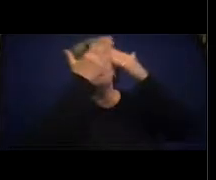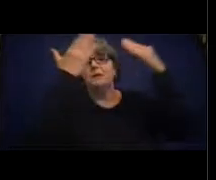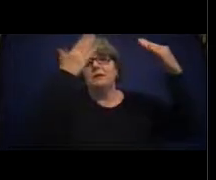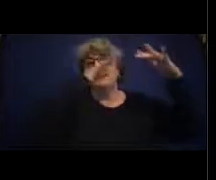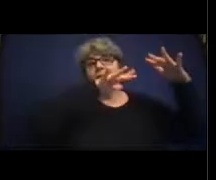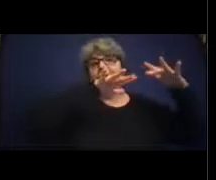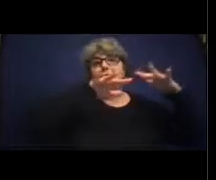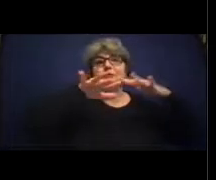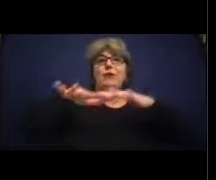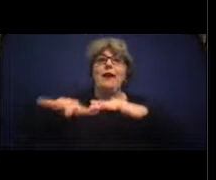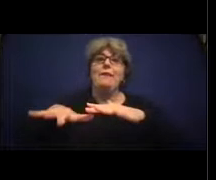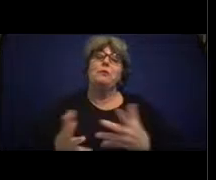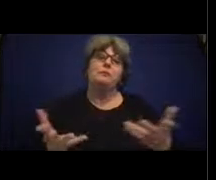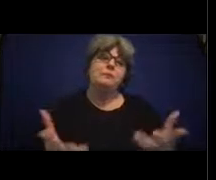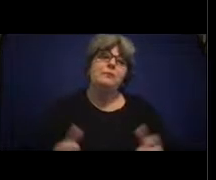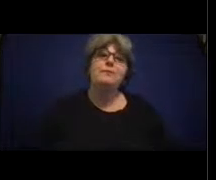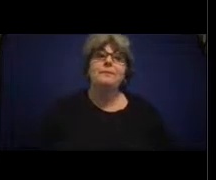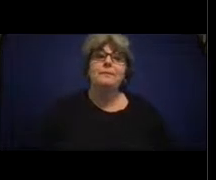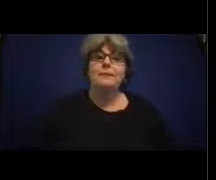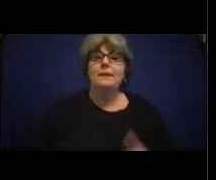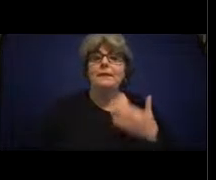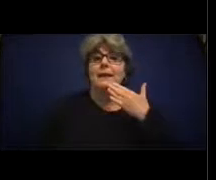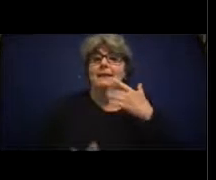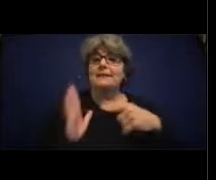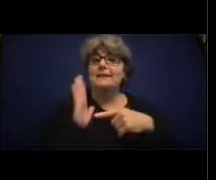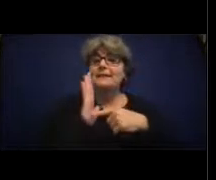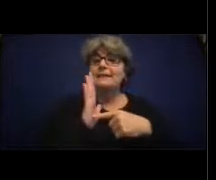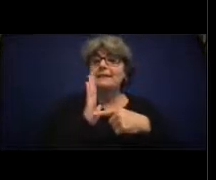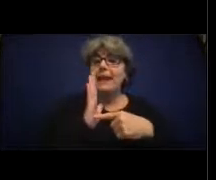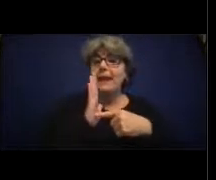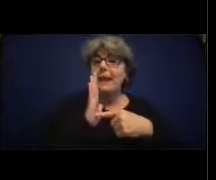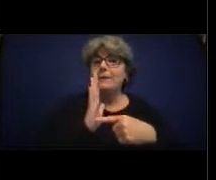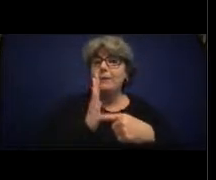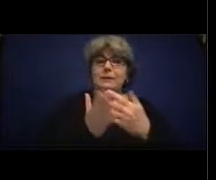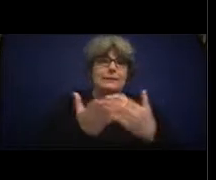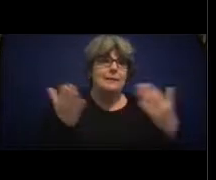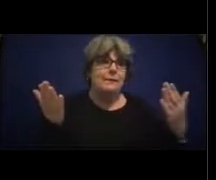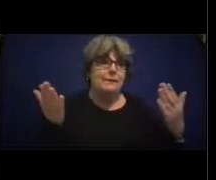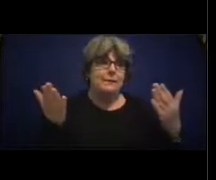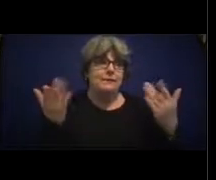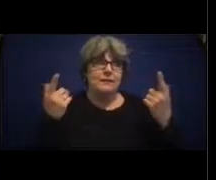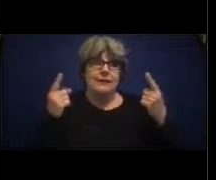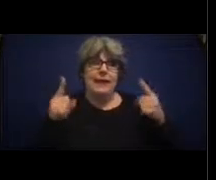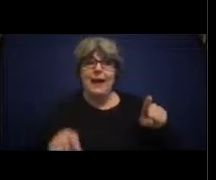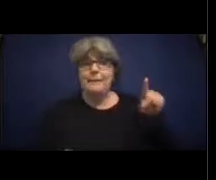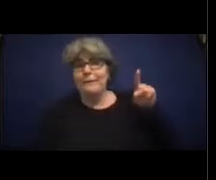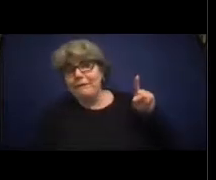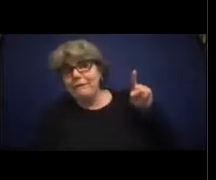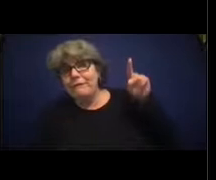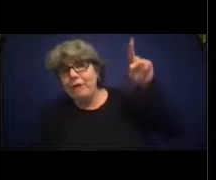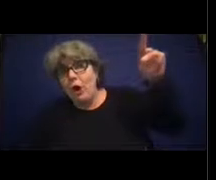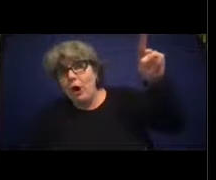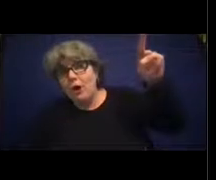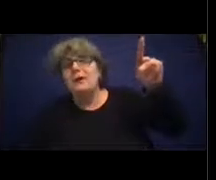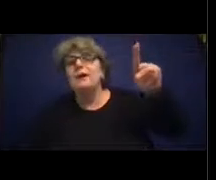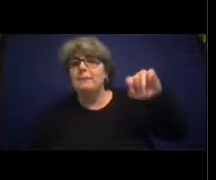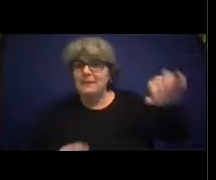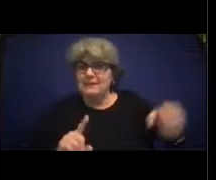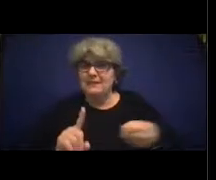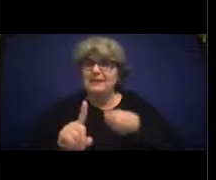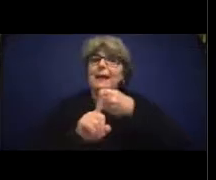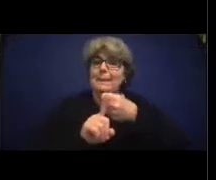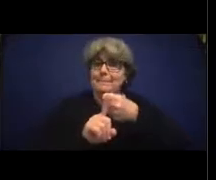further distance. So it's kind of a good example of how something can go on far away from you but still impact you where you are,